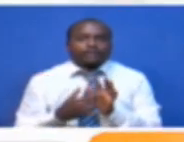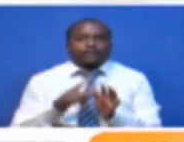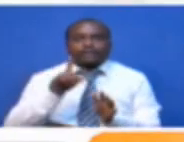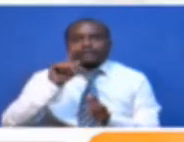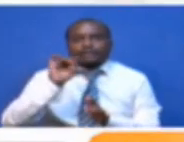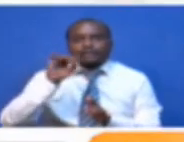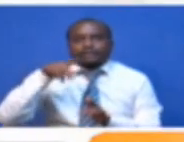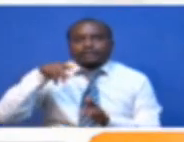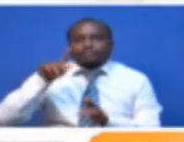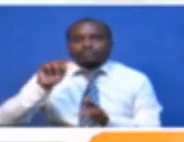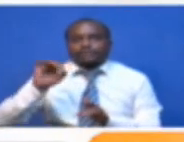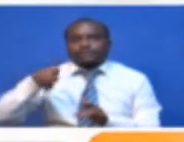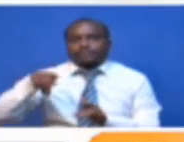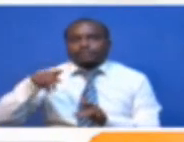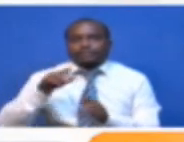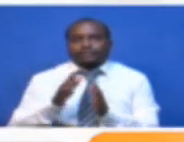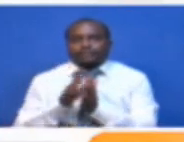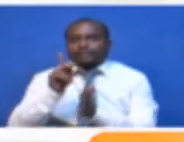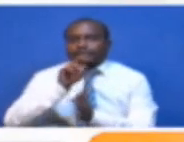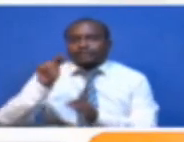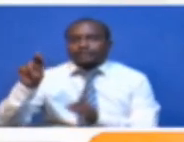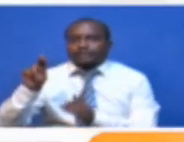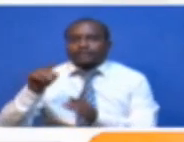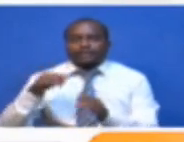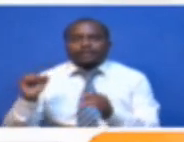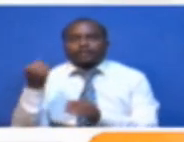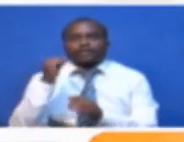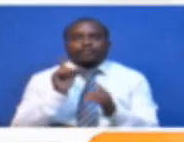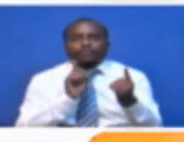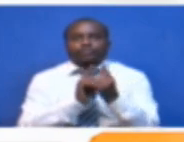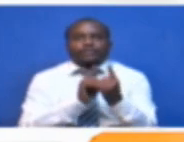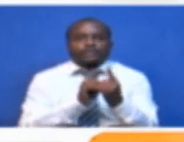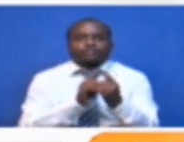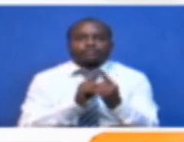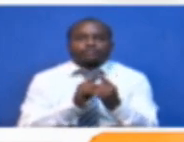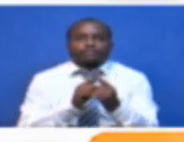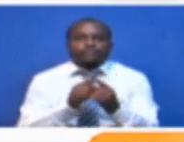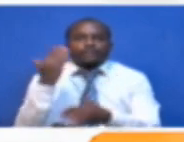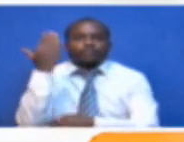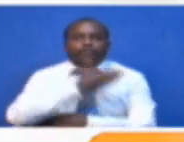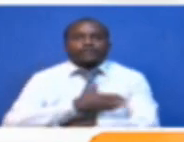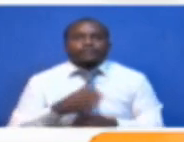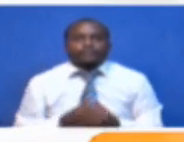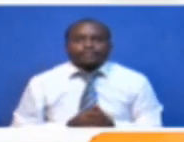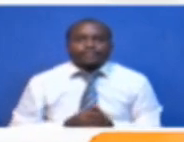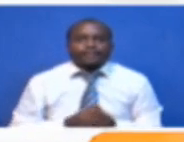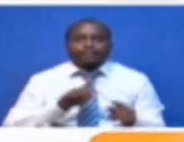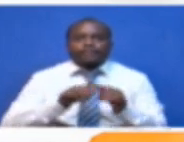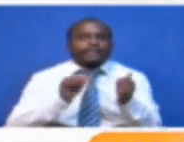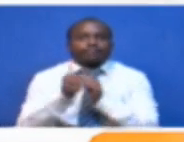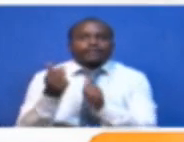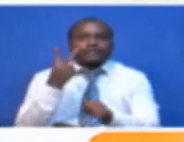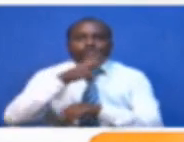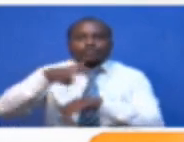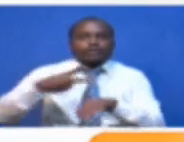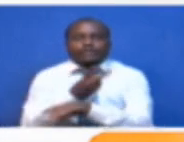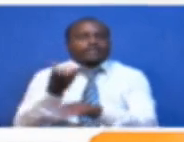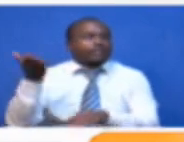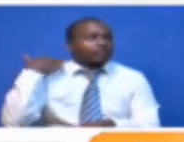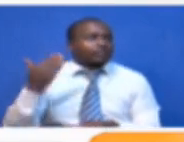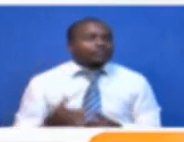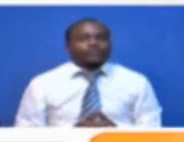King, yeah, they wake up to go and receive at Namanga. But I told him, say, pass through here 2 hours ago.